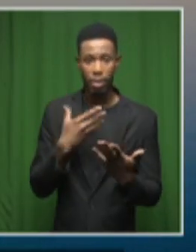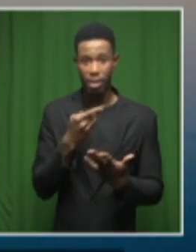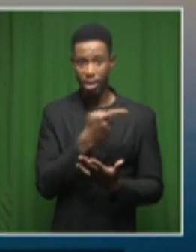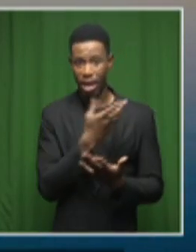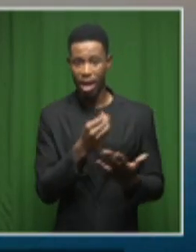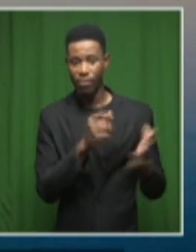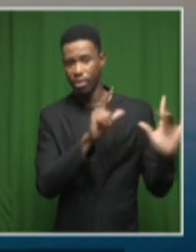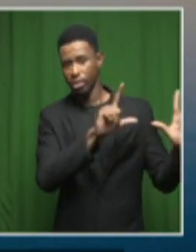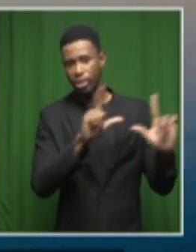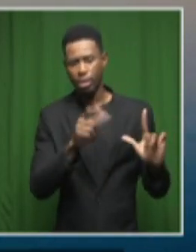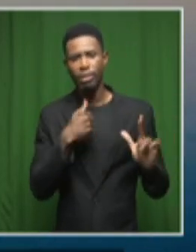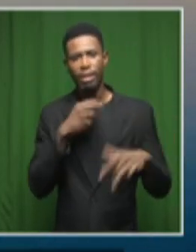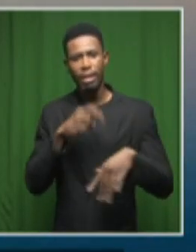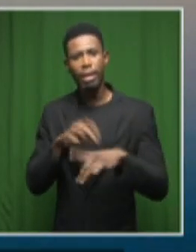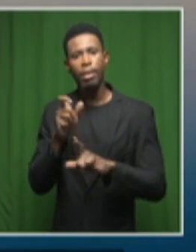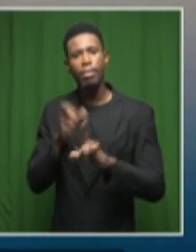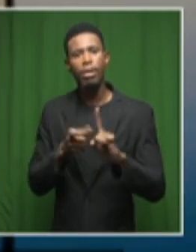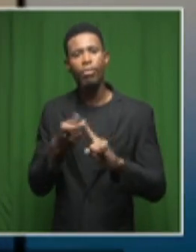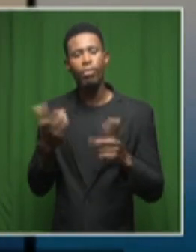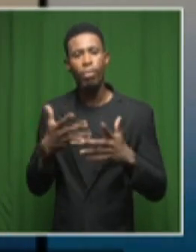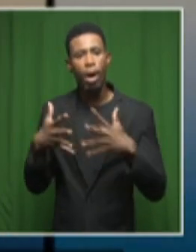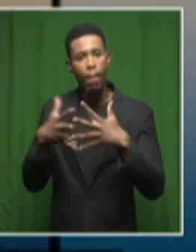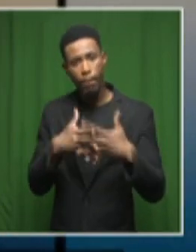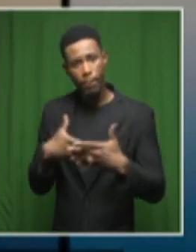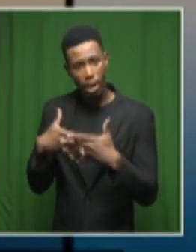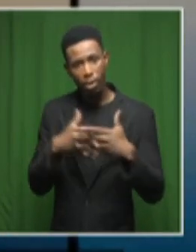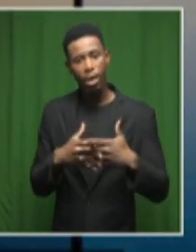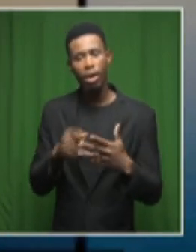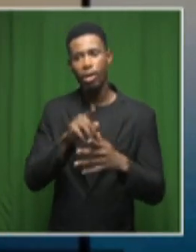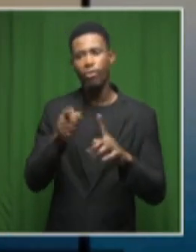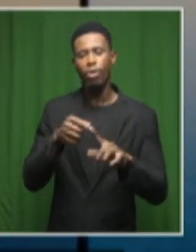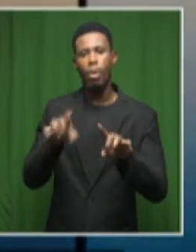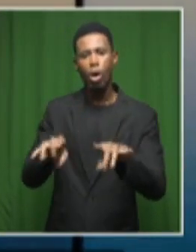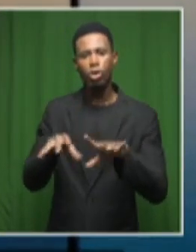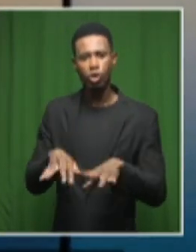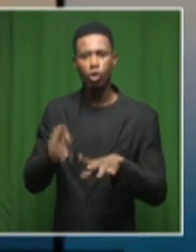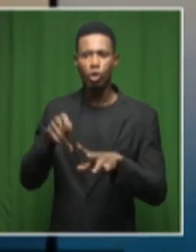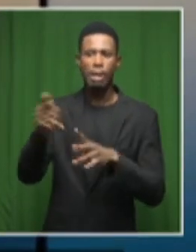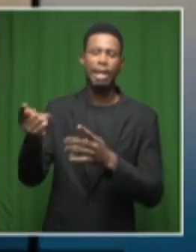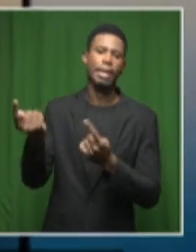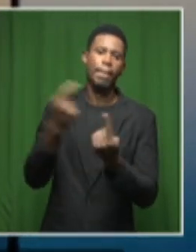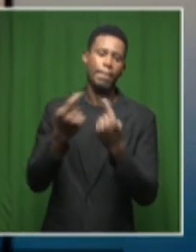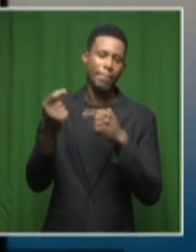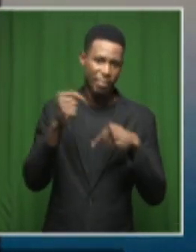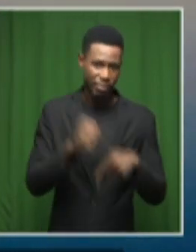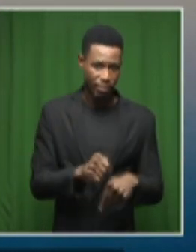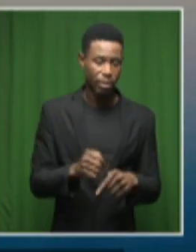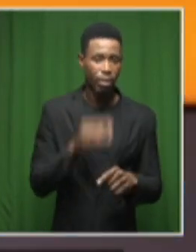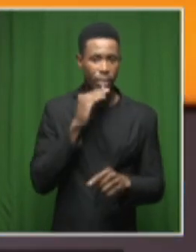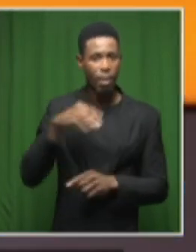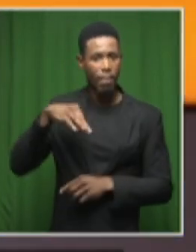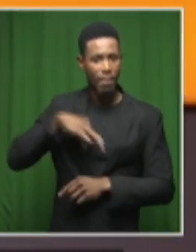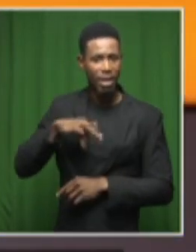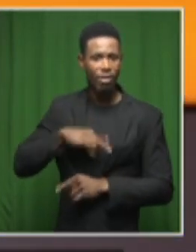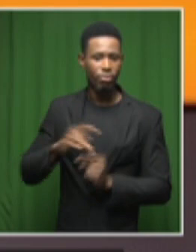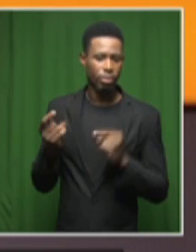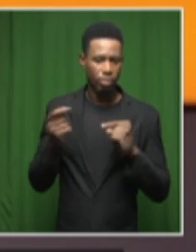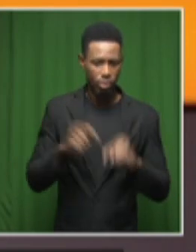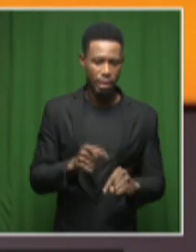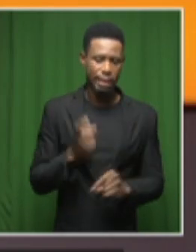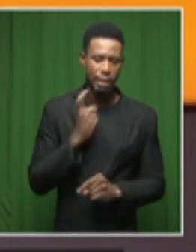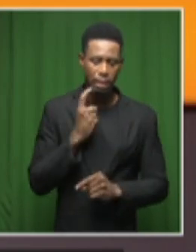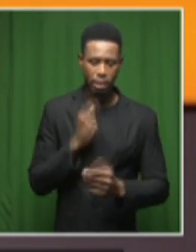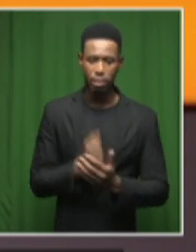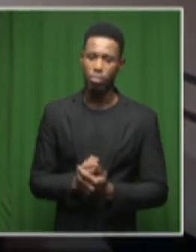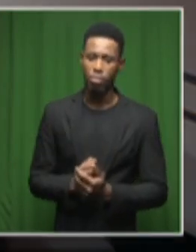whoever, to come and see his exhibition here. And that should elevate his brand. So the benefits are now multi-pronged. That's what I'm saying.